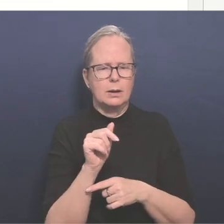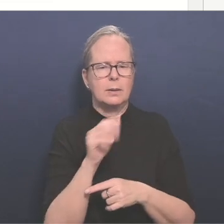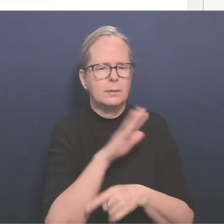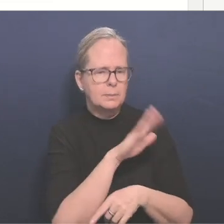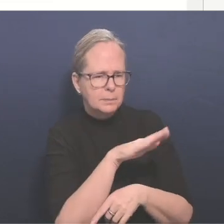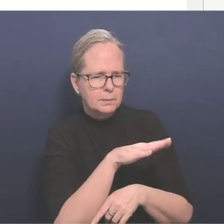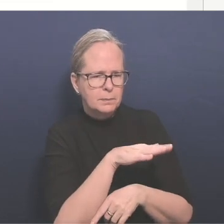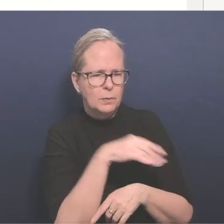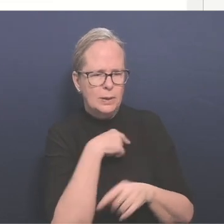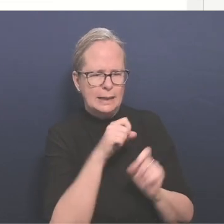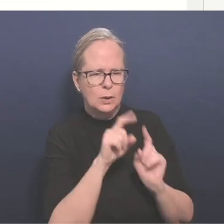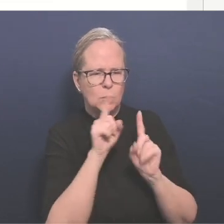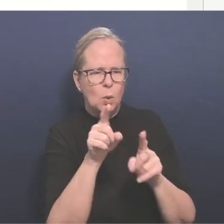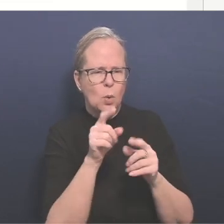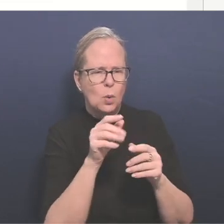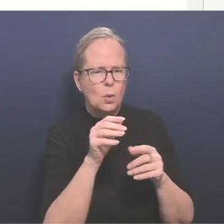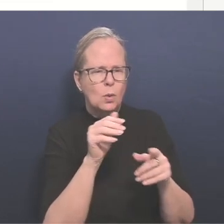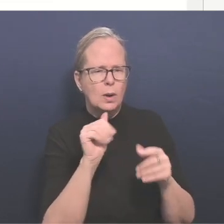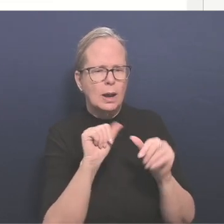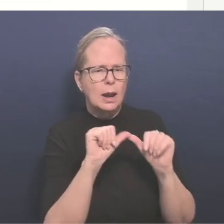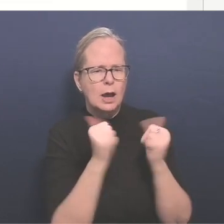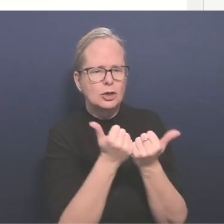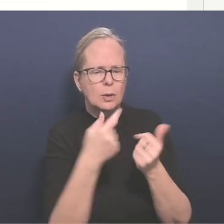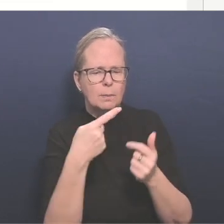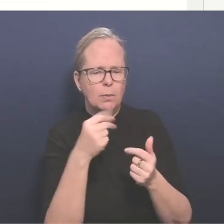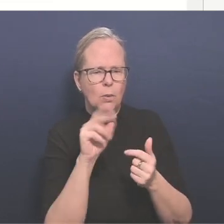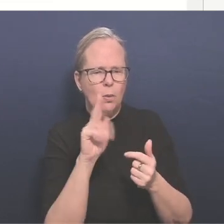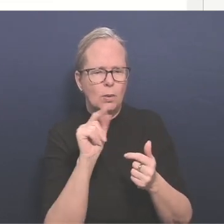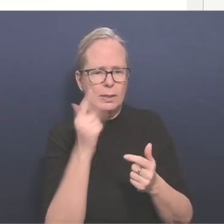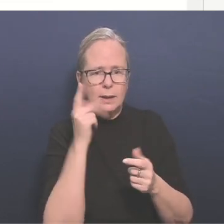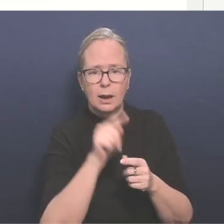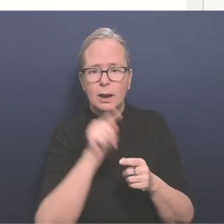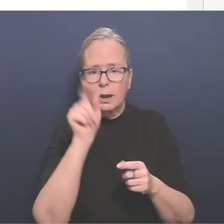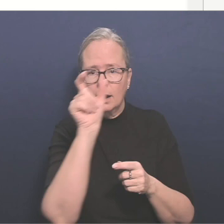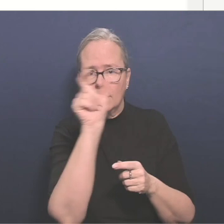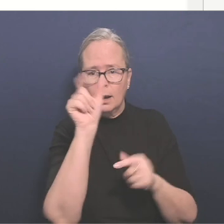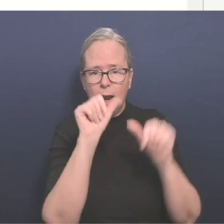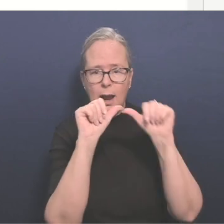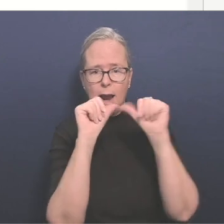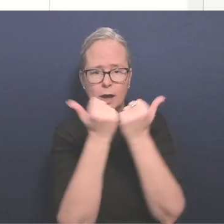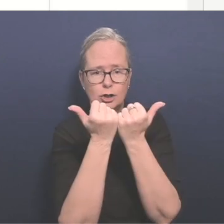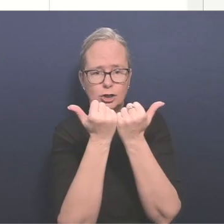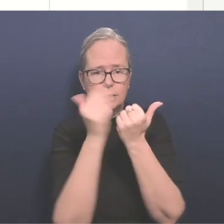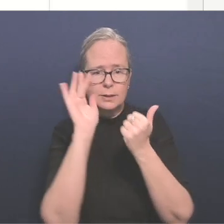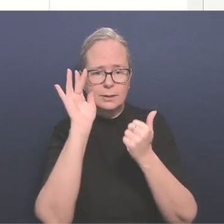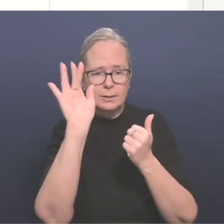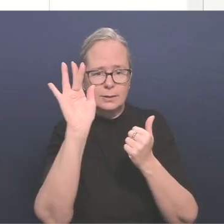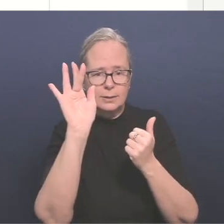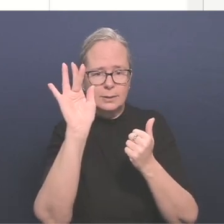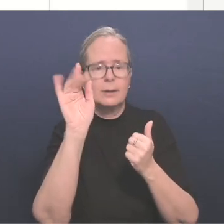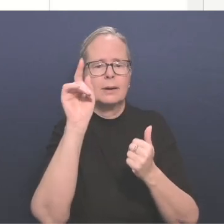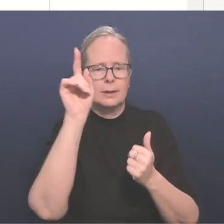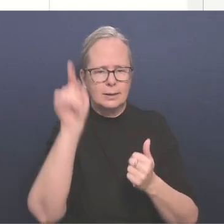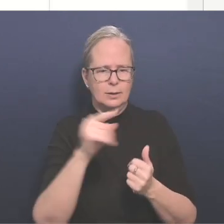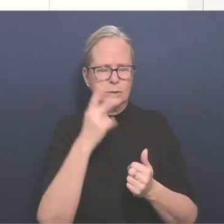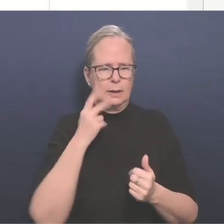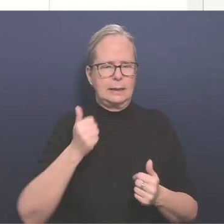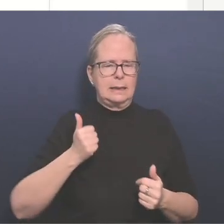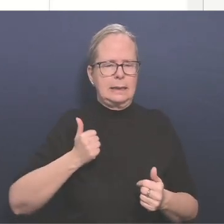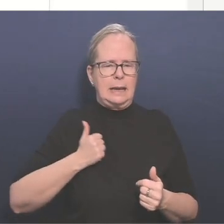here is who can benefit from the Benefit Wayfinder. So like we said, there are different starting